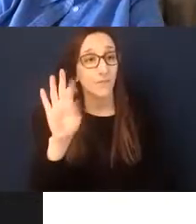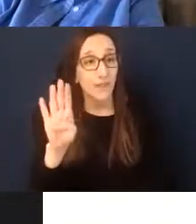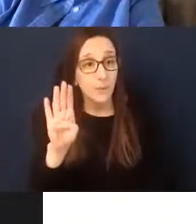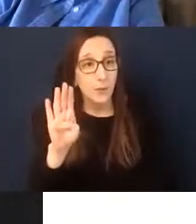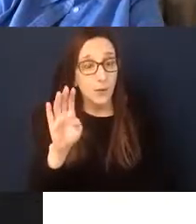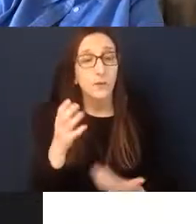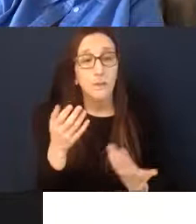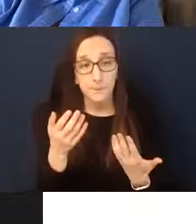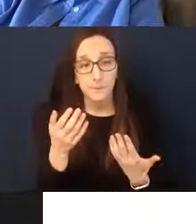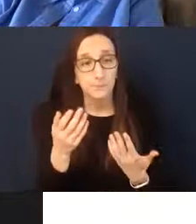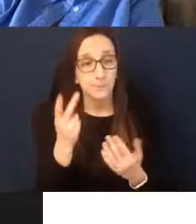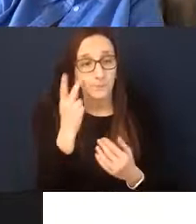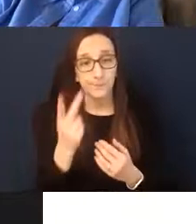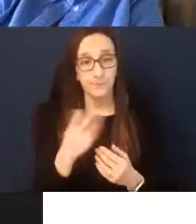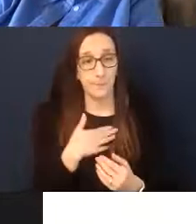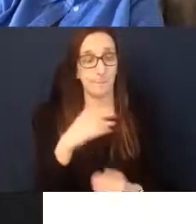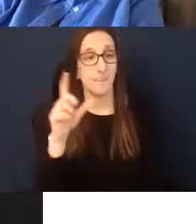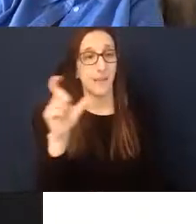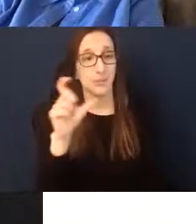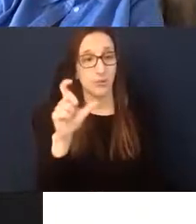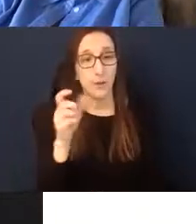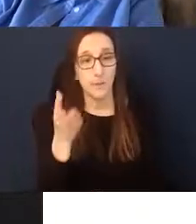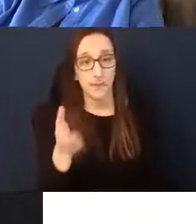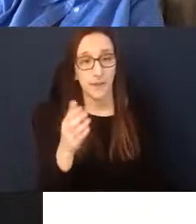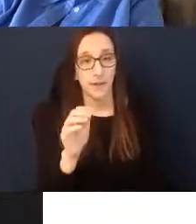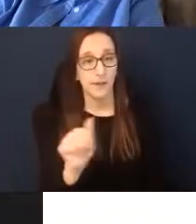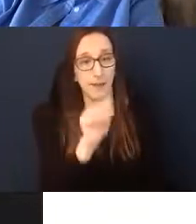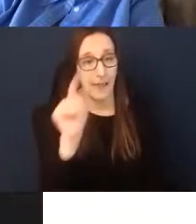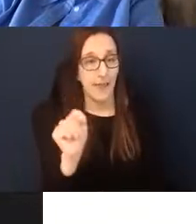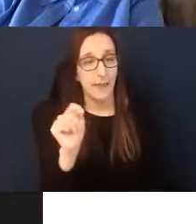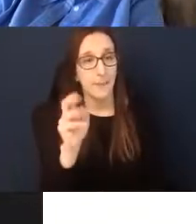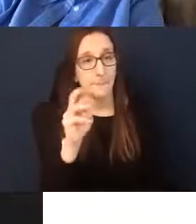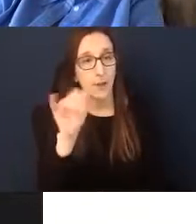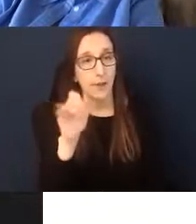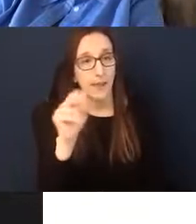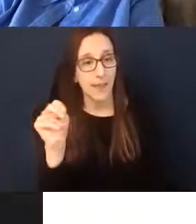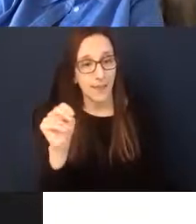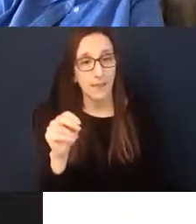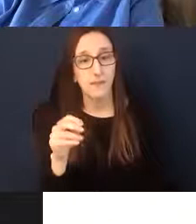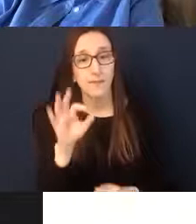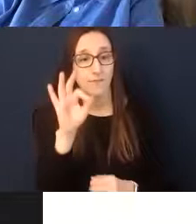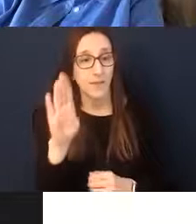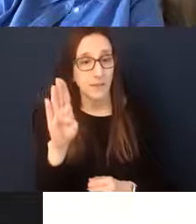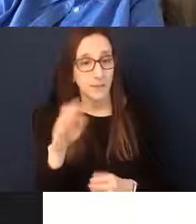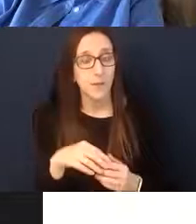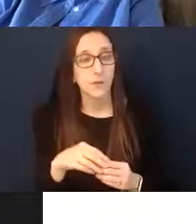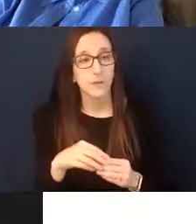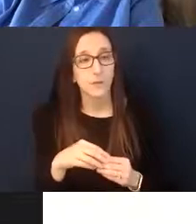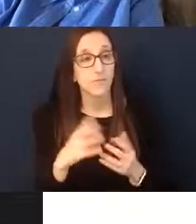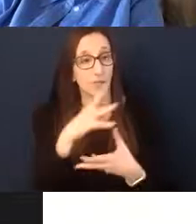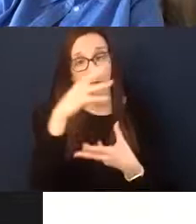see my Instagram handle here. You can follow and like my pages to get involved with all of